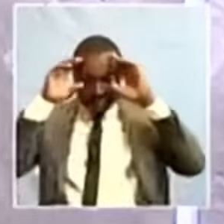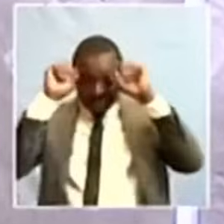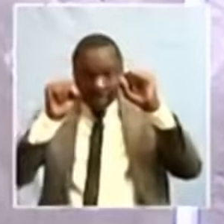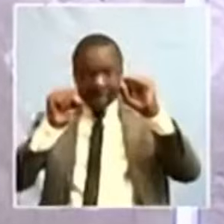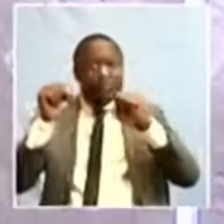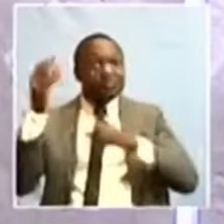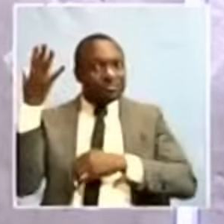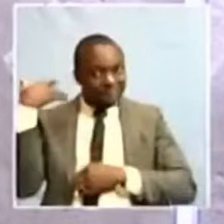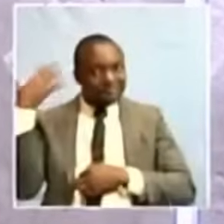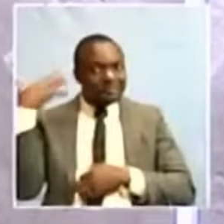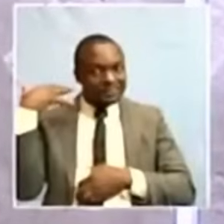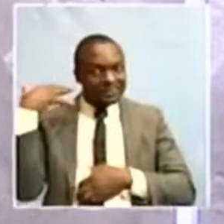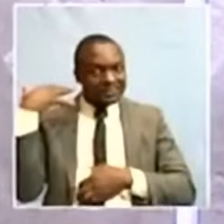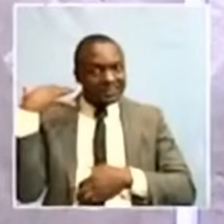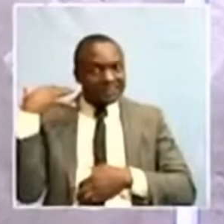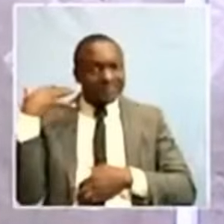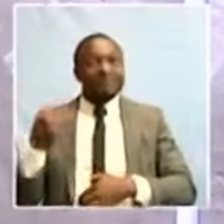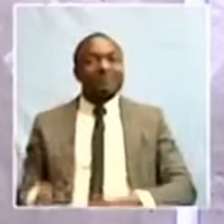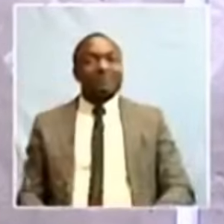Recently